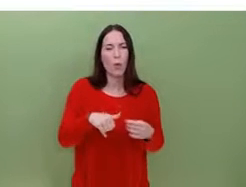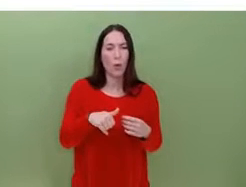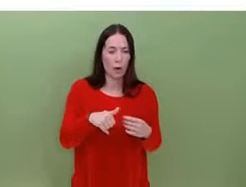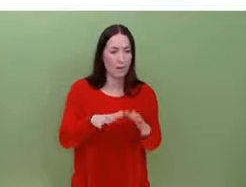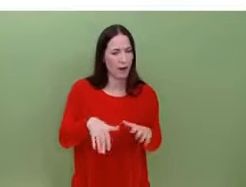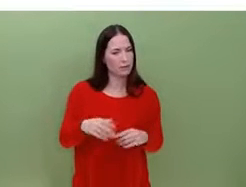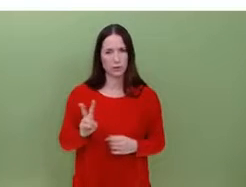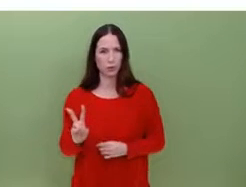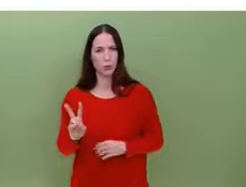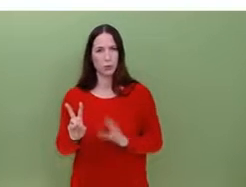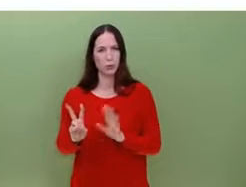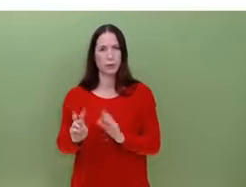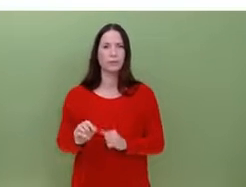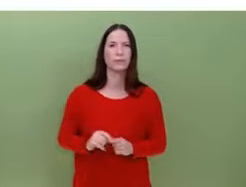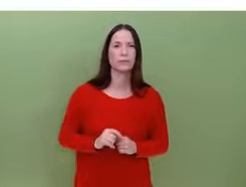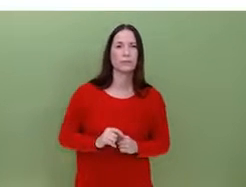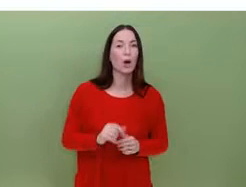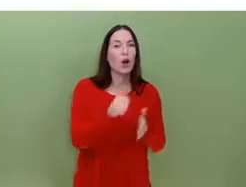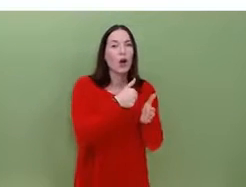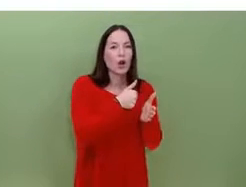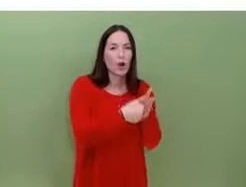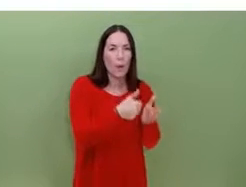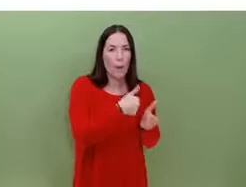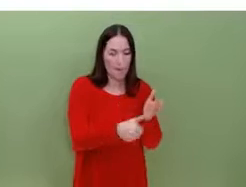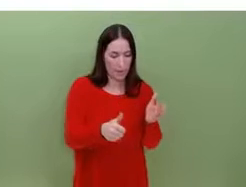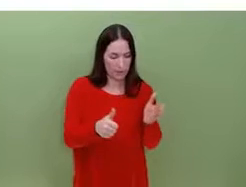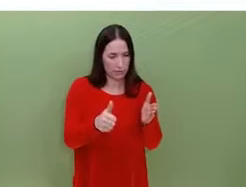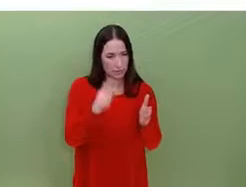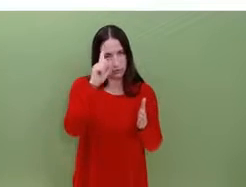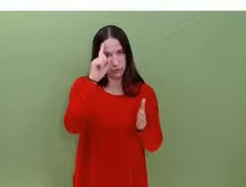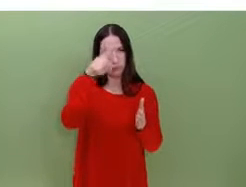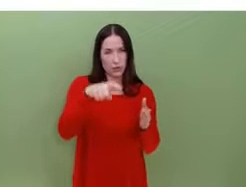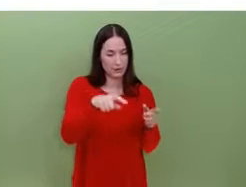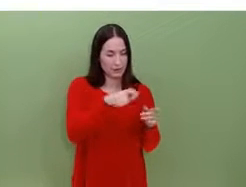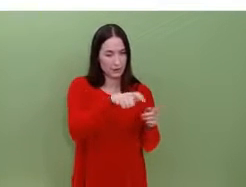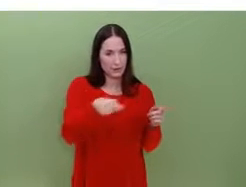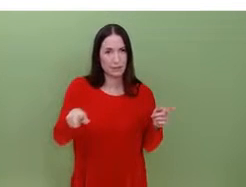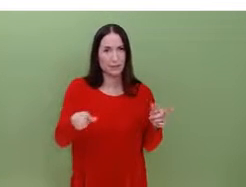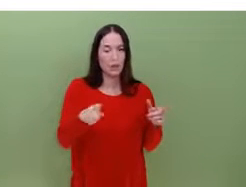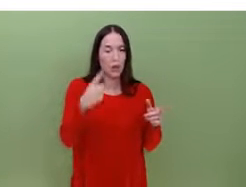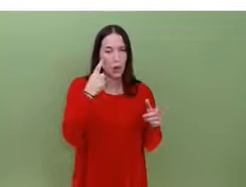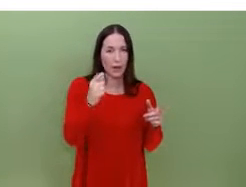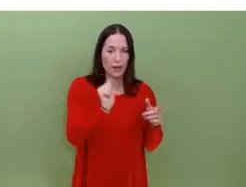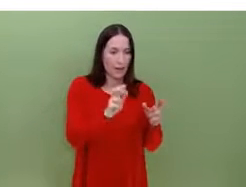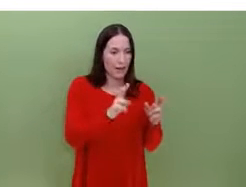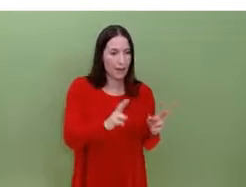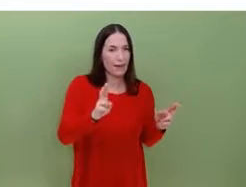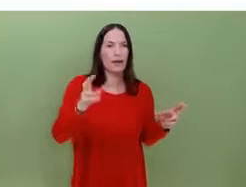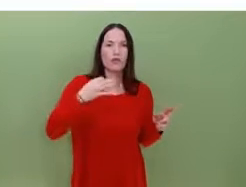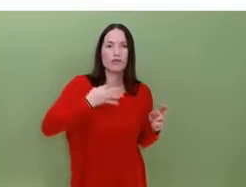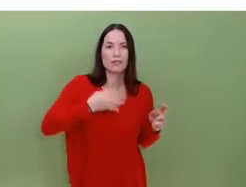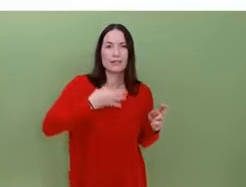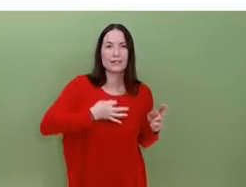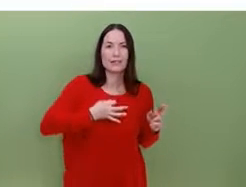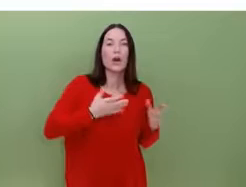The most common predictors of people of this elevated risk relative to